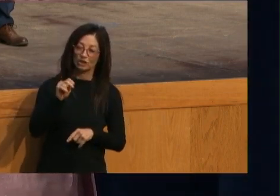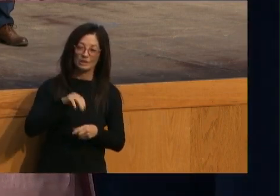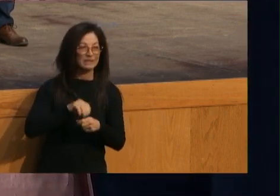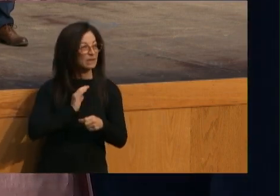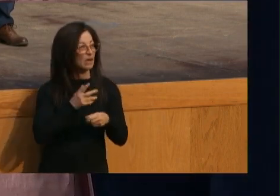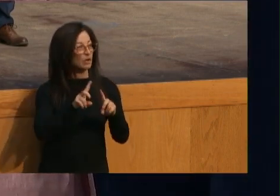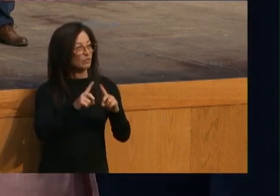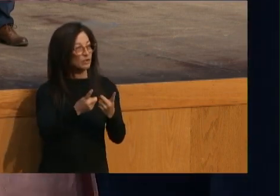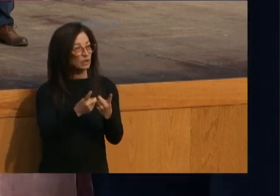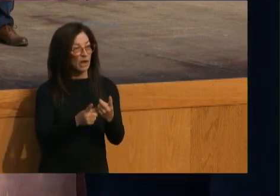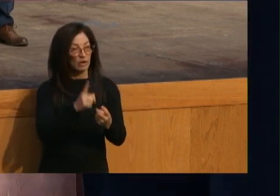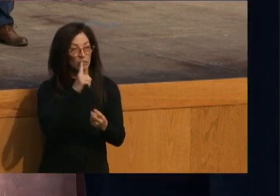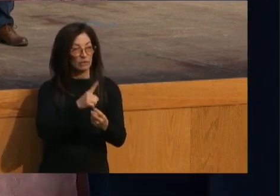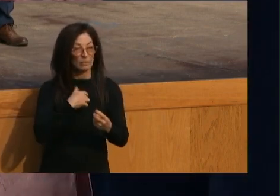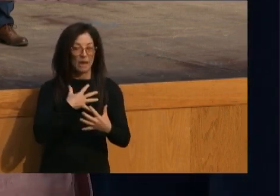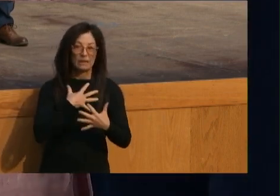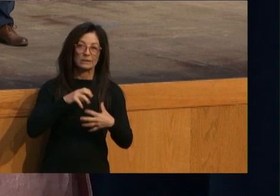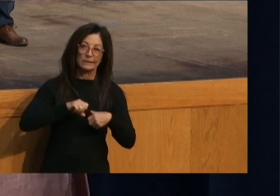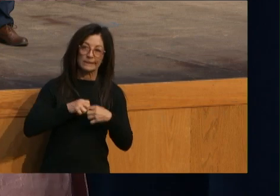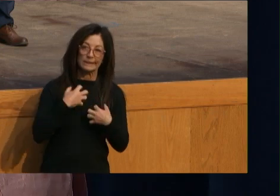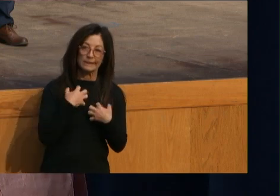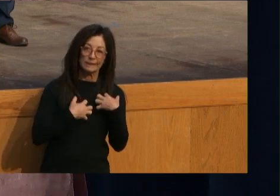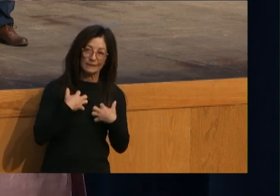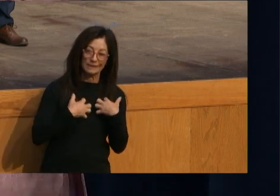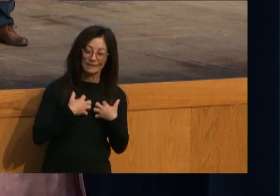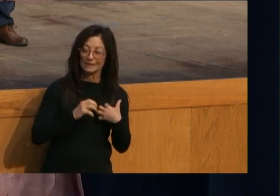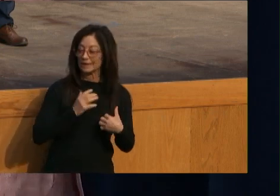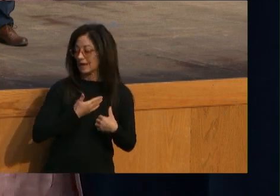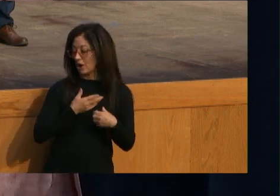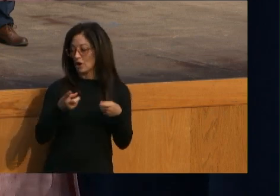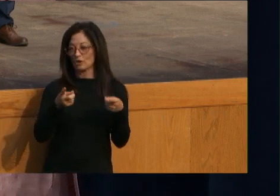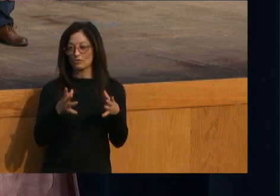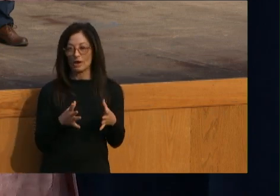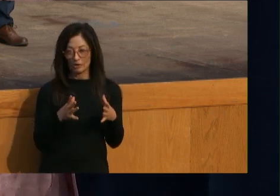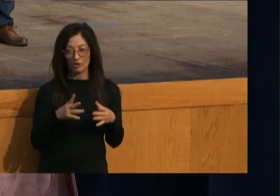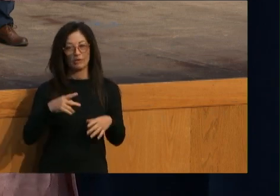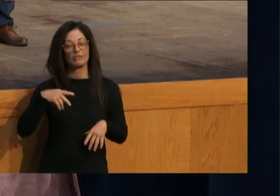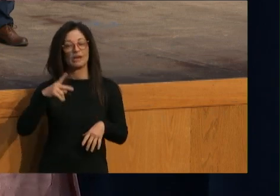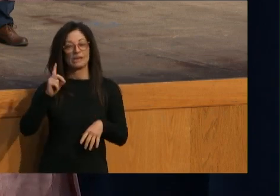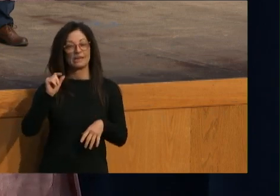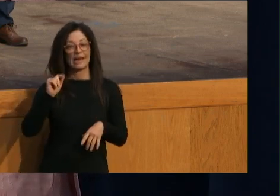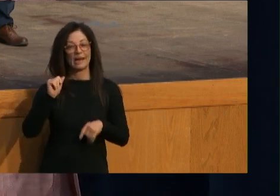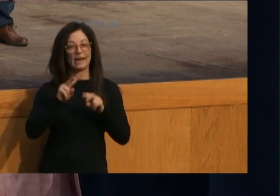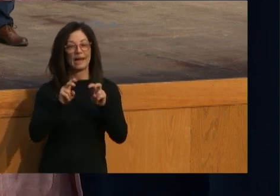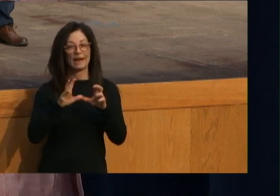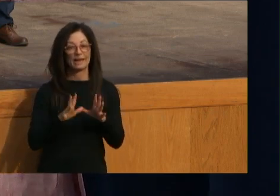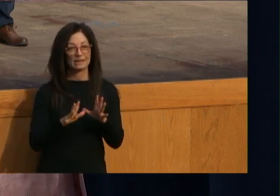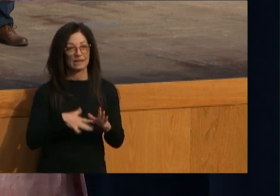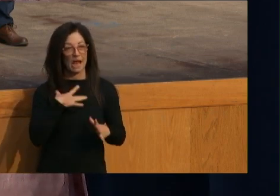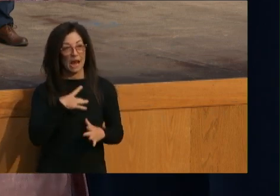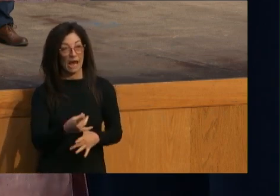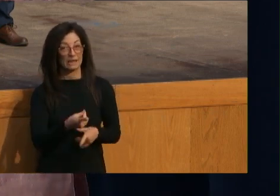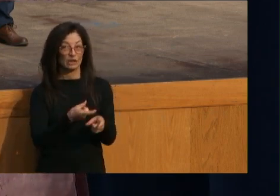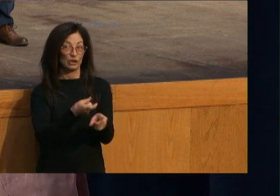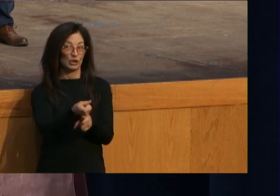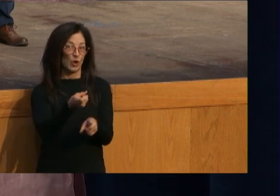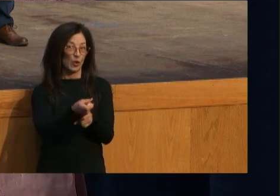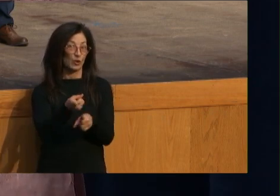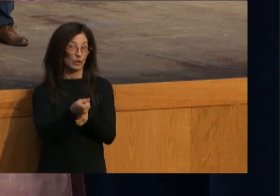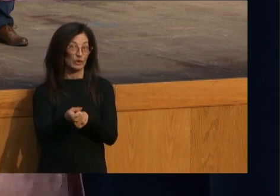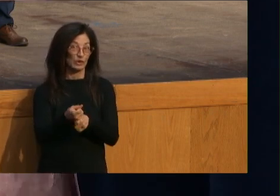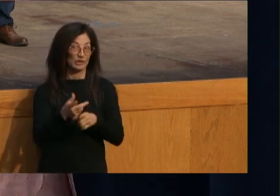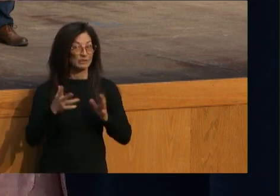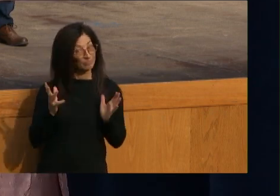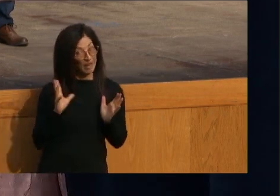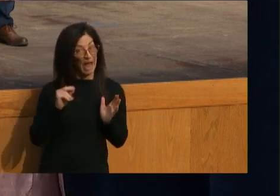and much to my chagrin, our director of predictive analytics has taken a shining to jokes and